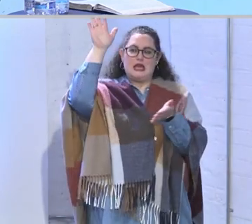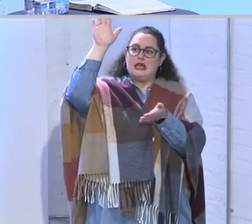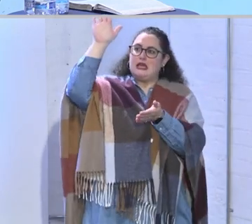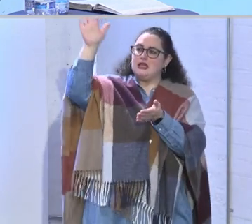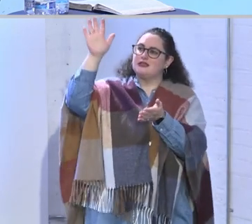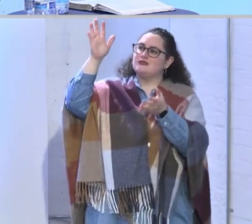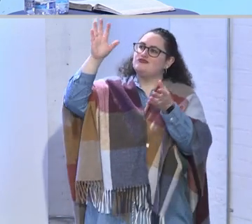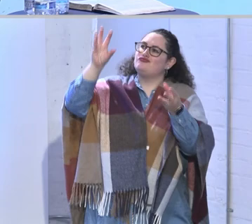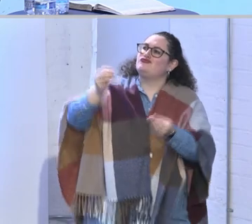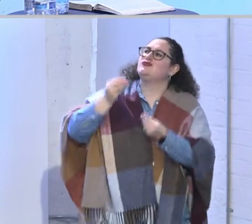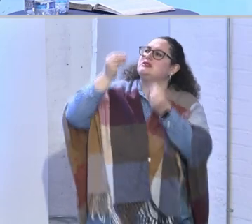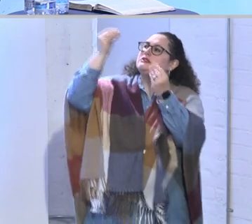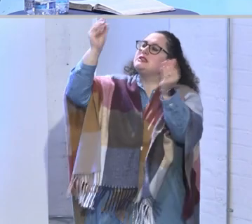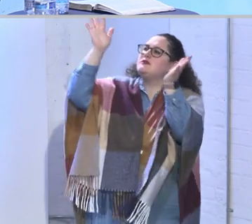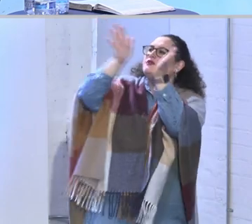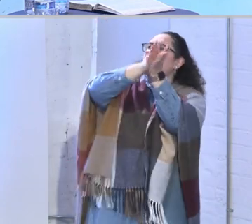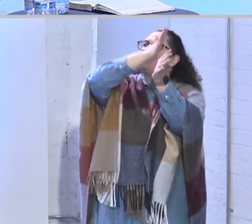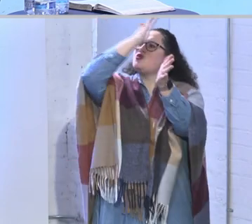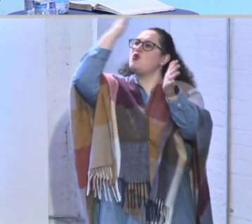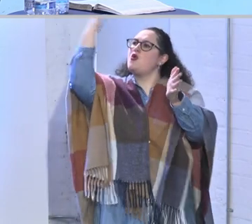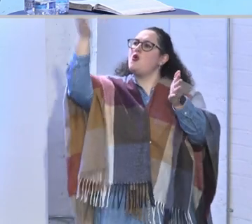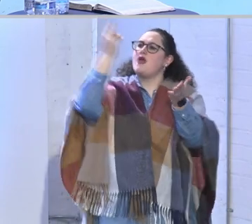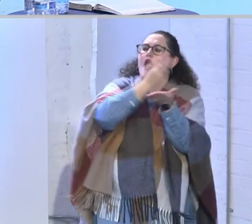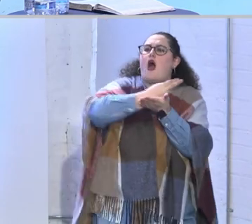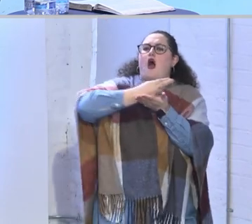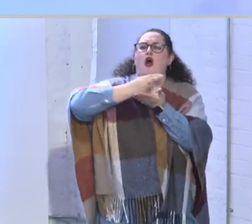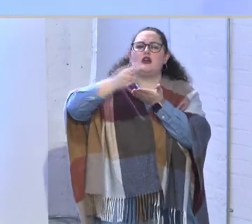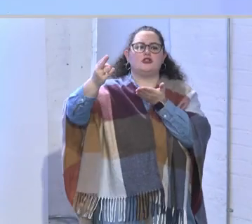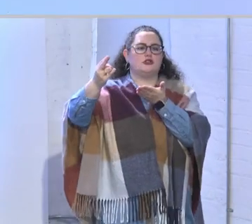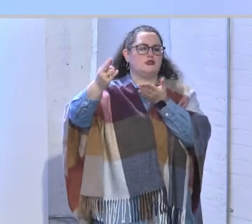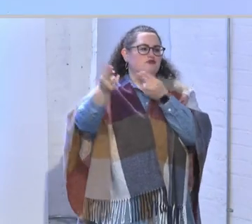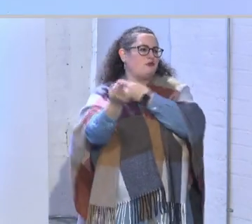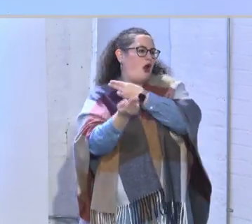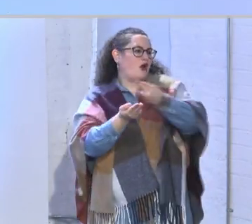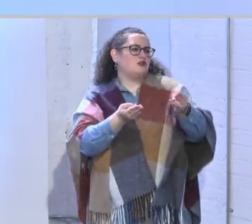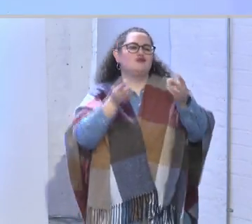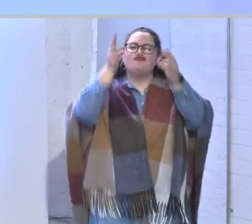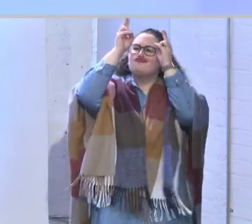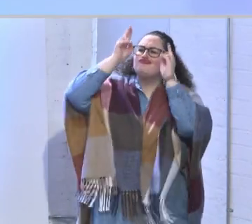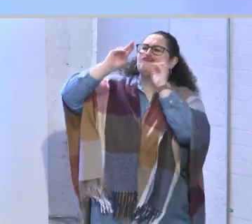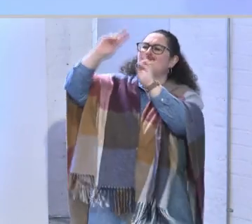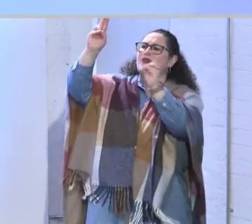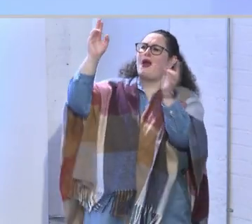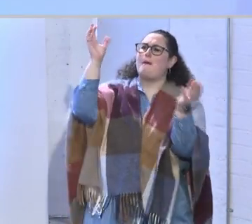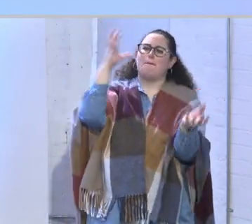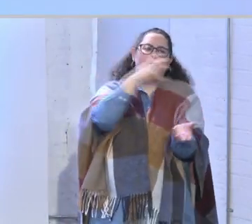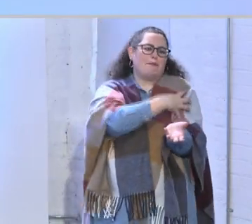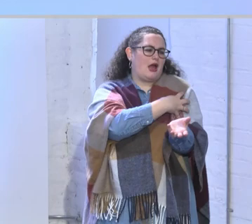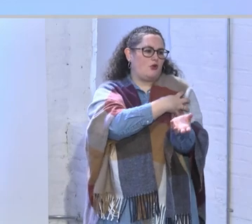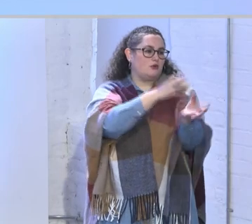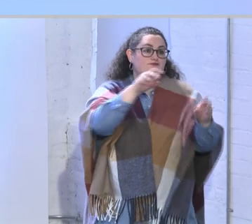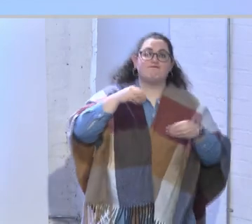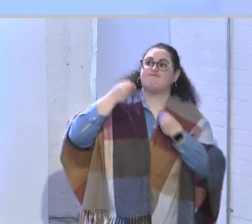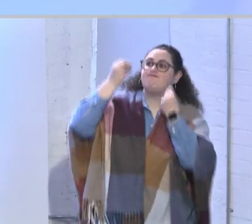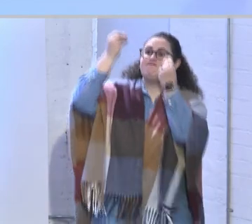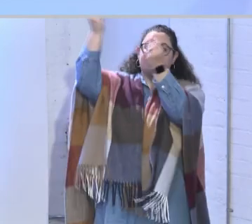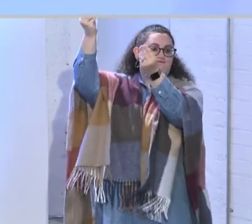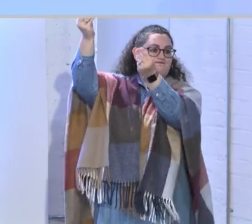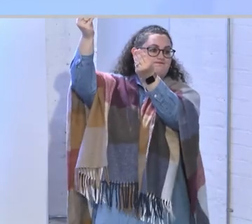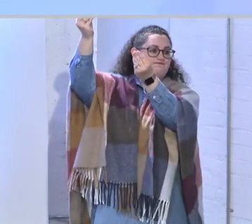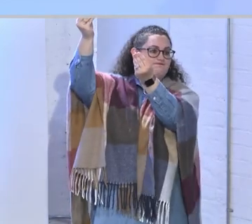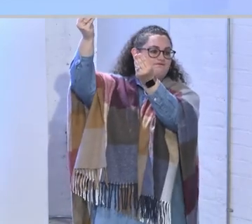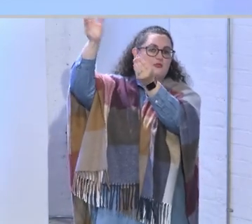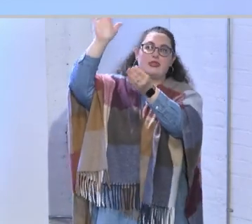receive glory and honor and power, for thou hast created all things." Yes, Jesus Christ has created all things. "And for